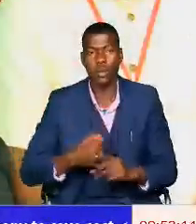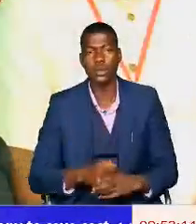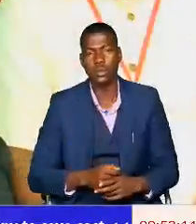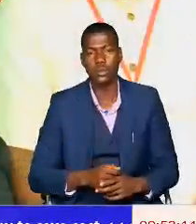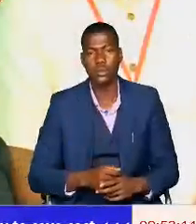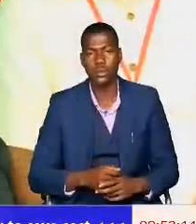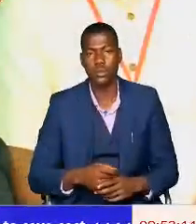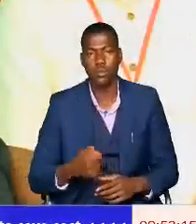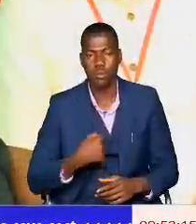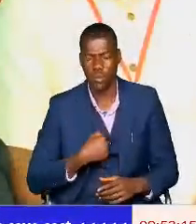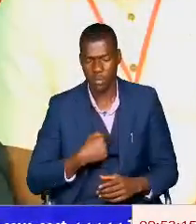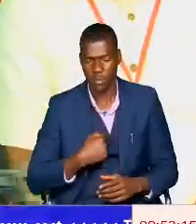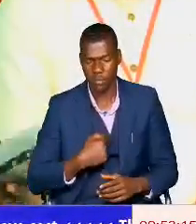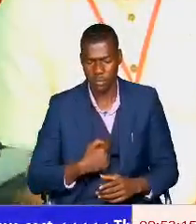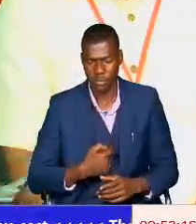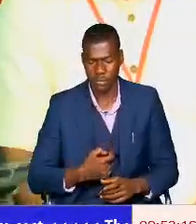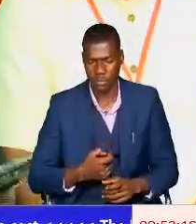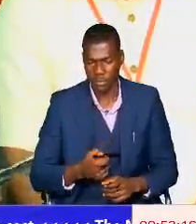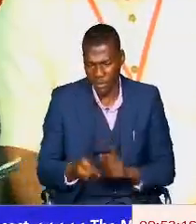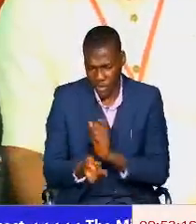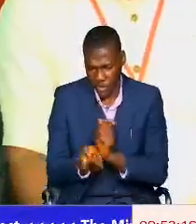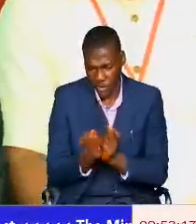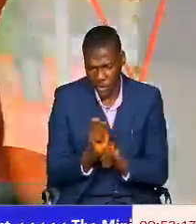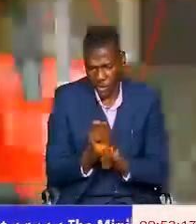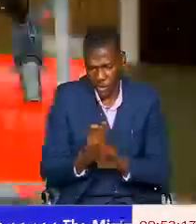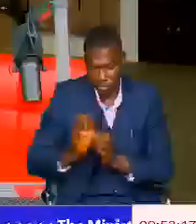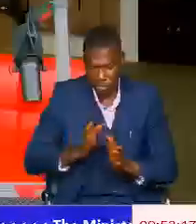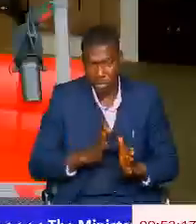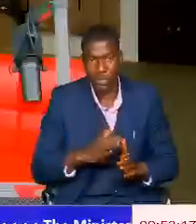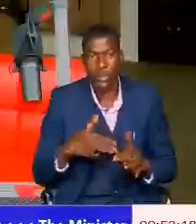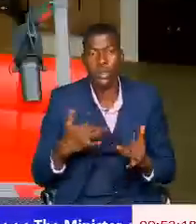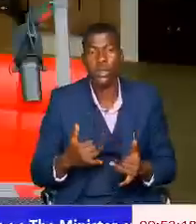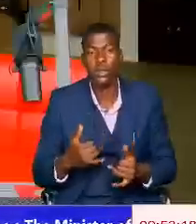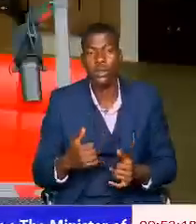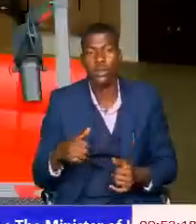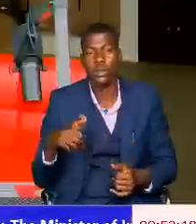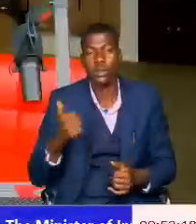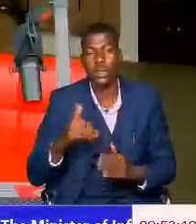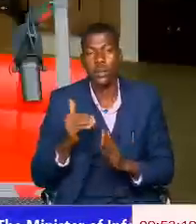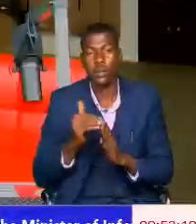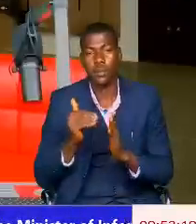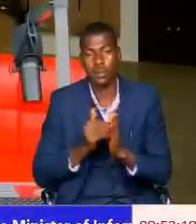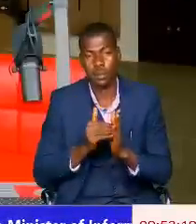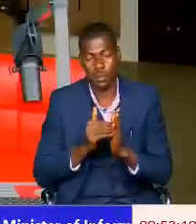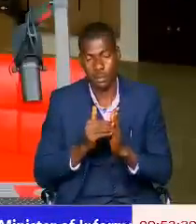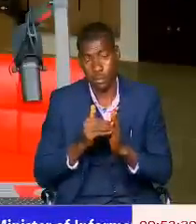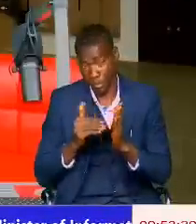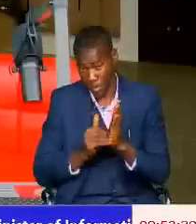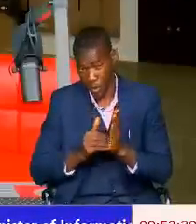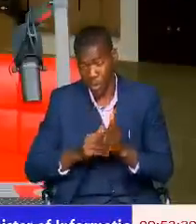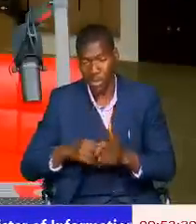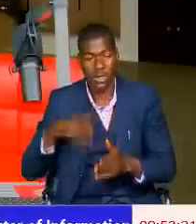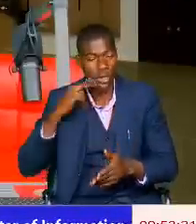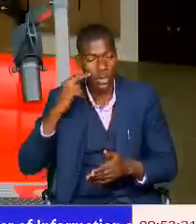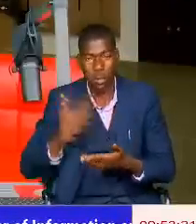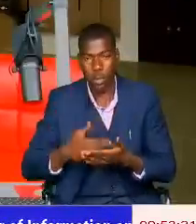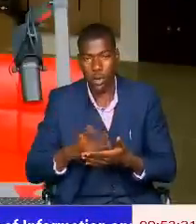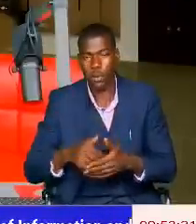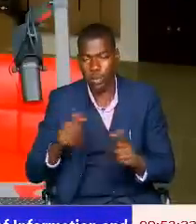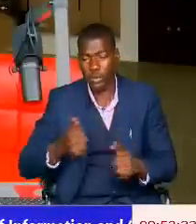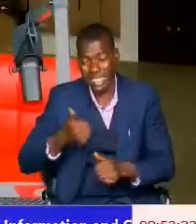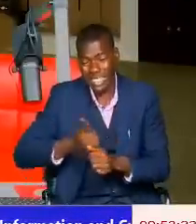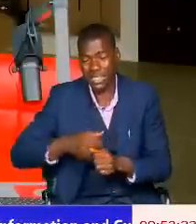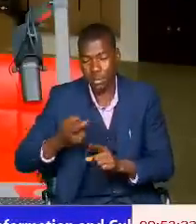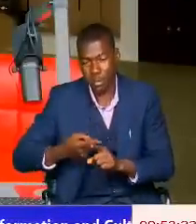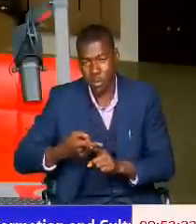In fact, I don't modify the idea now. That 10 billion naira can be achieved every month if there